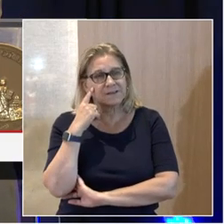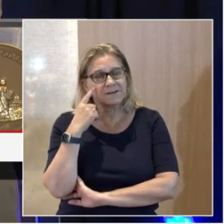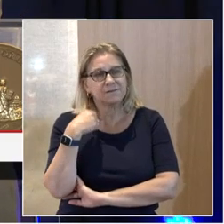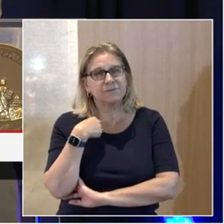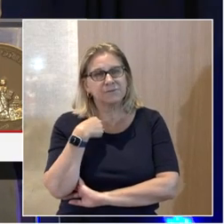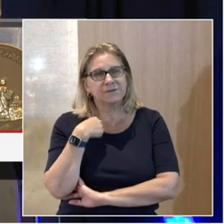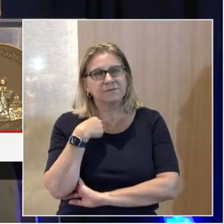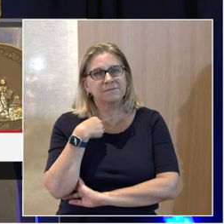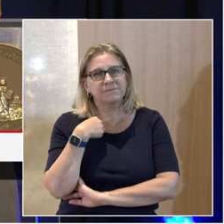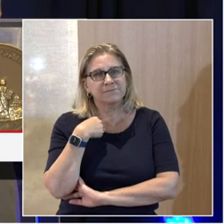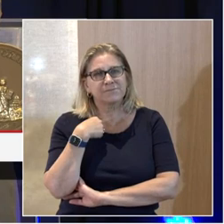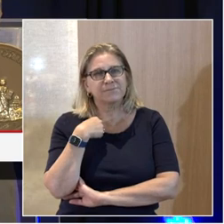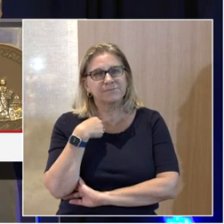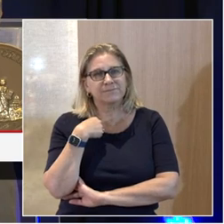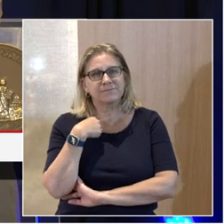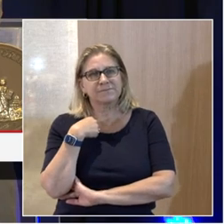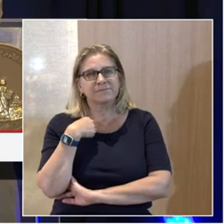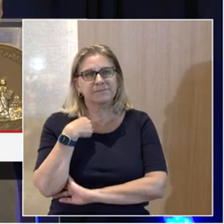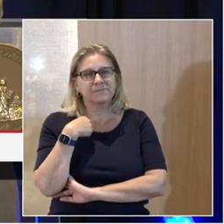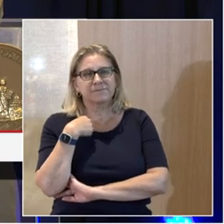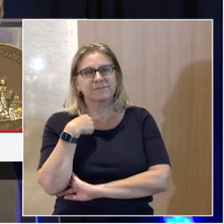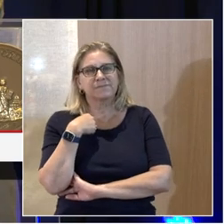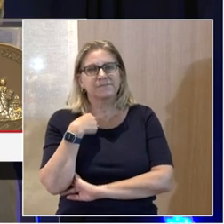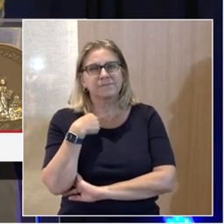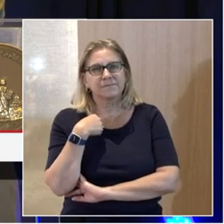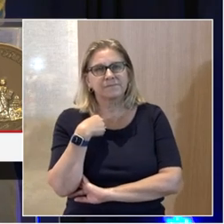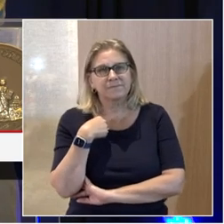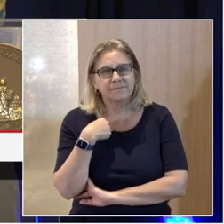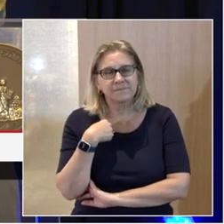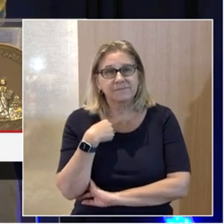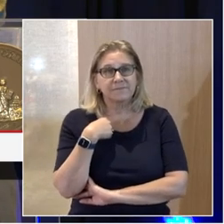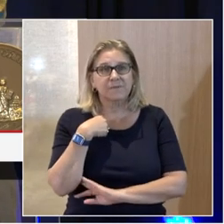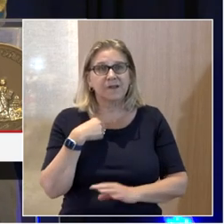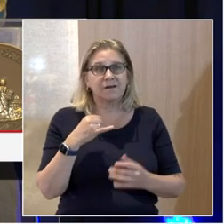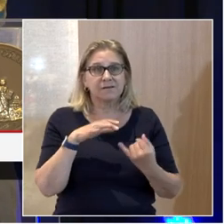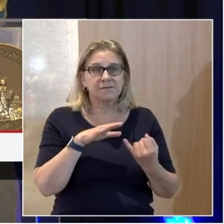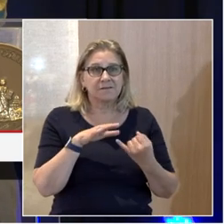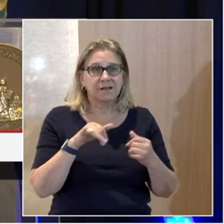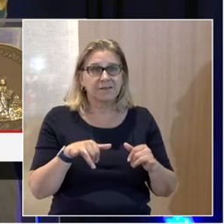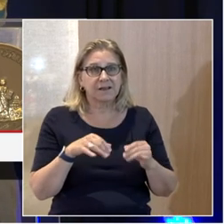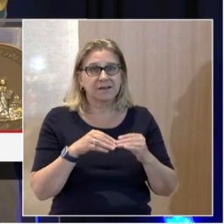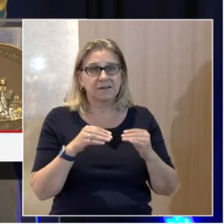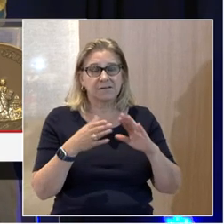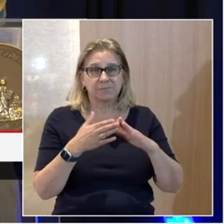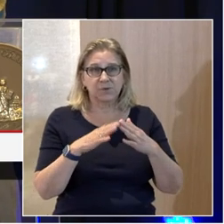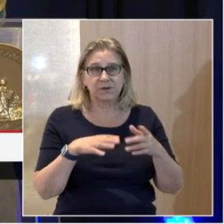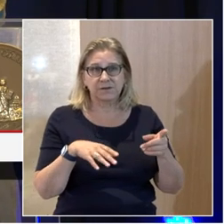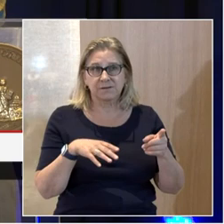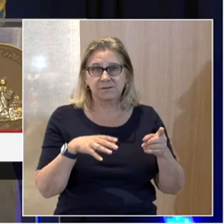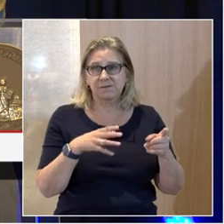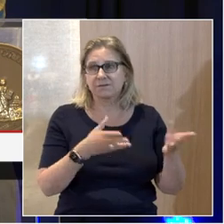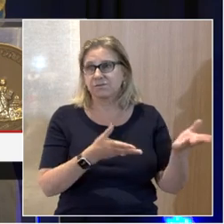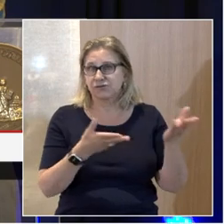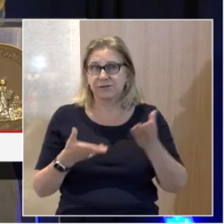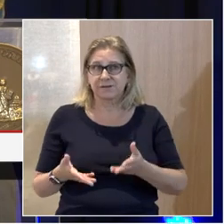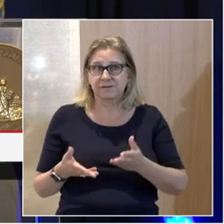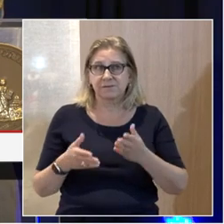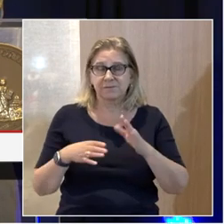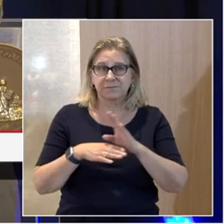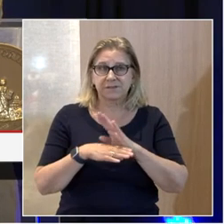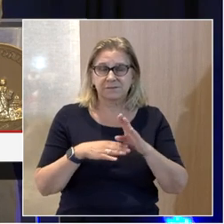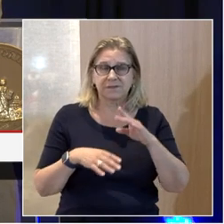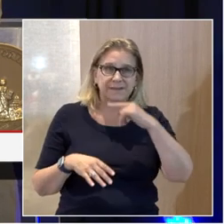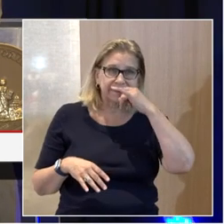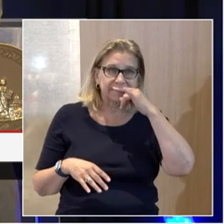communities when we need to engage our youth in the business areas so that they understand what business looks